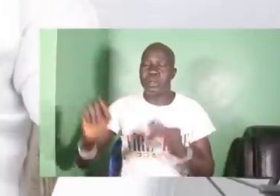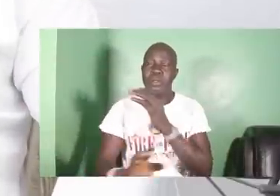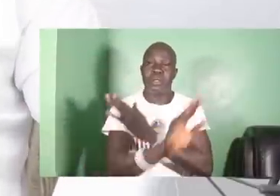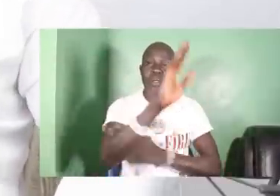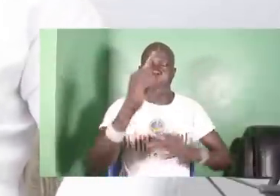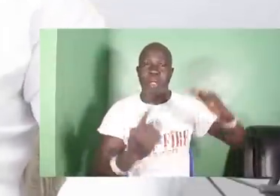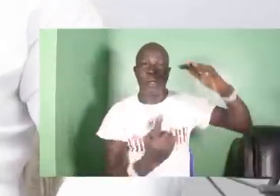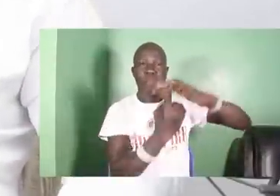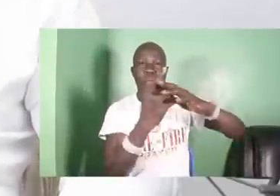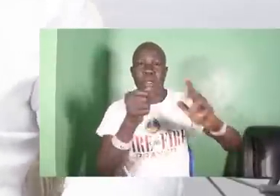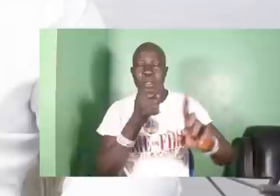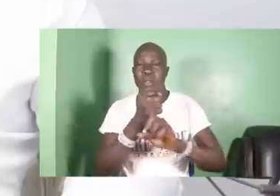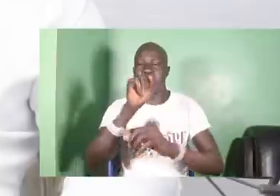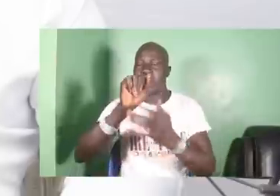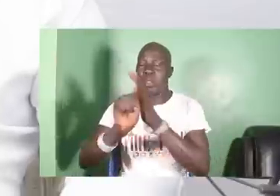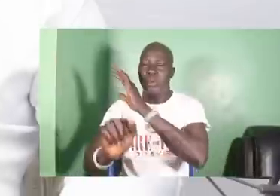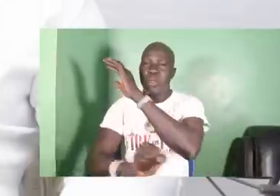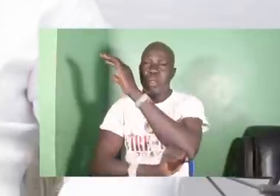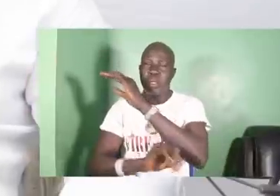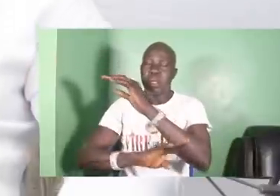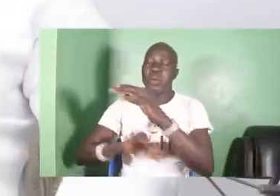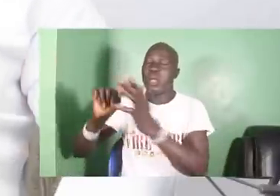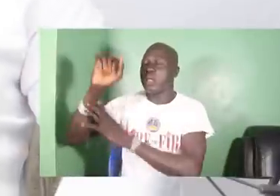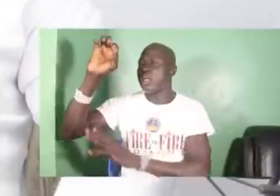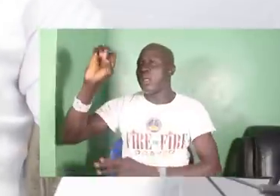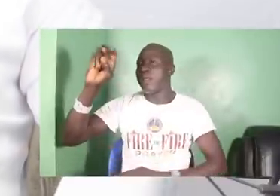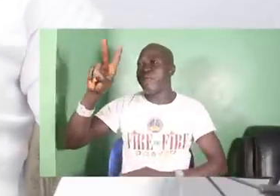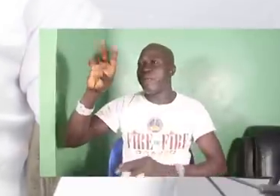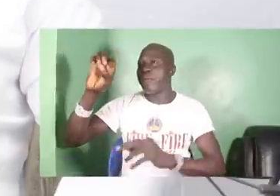God appeared himself to Adam and Eve with the comforts of the day.